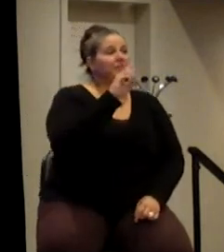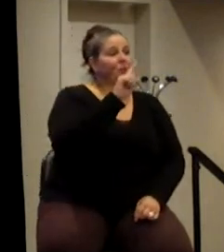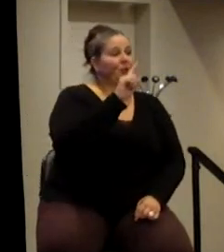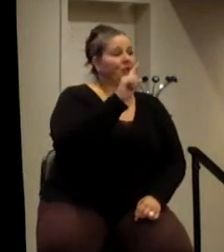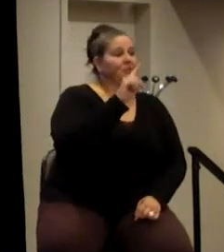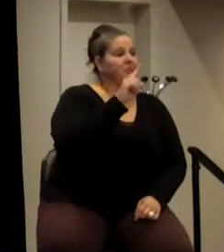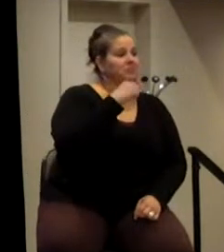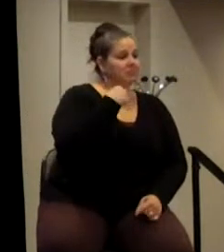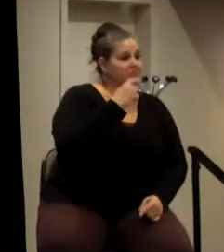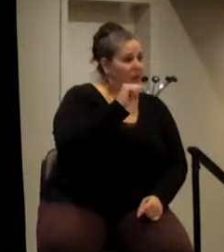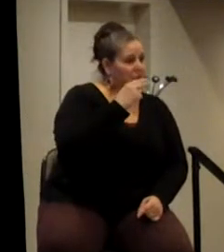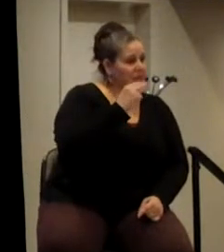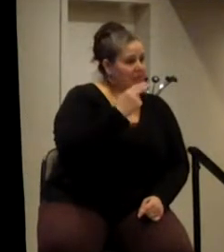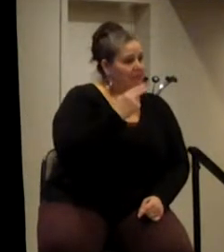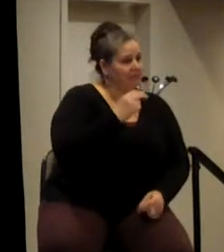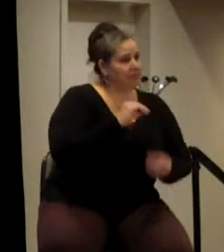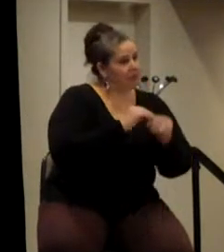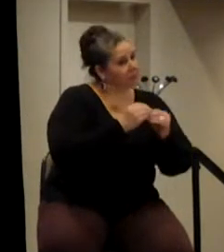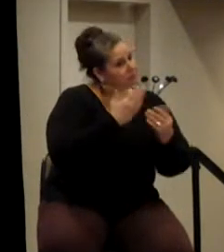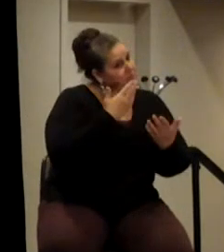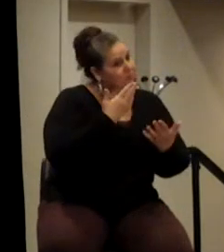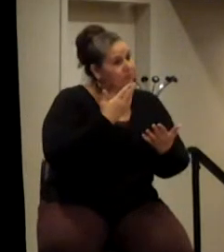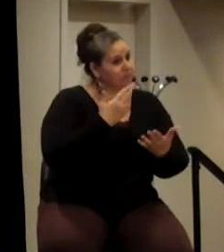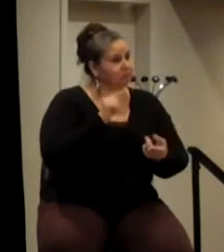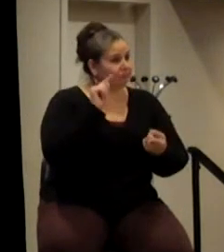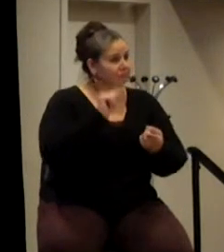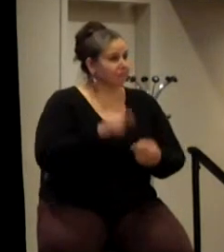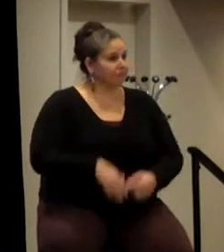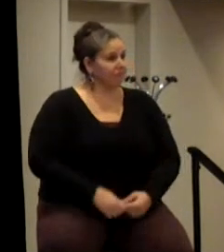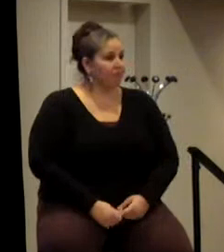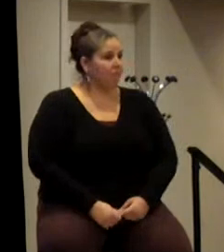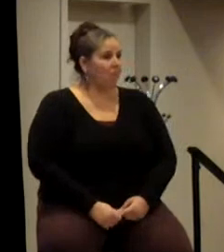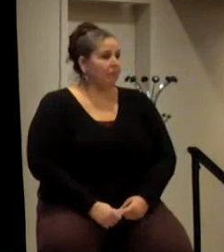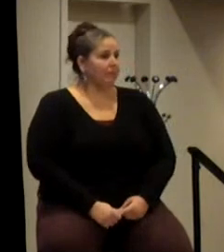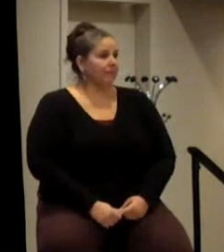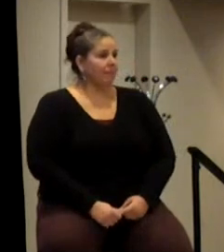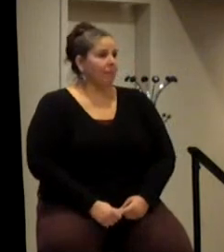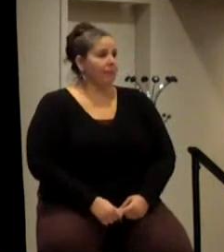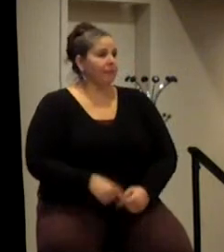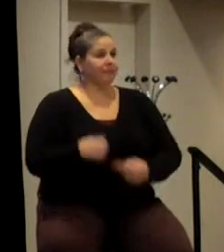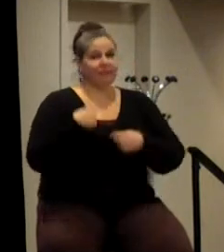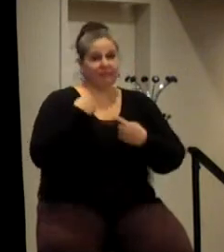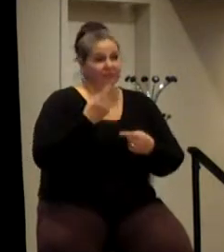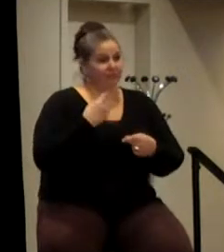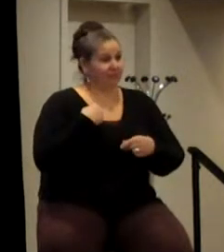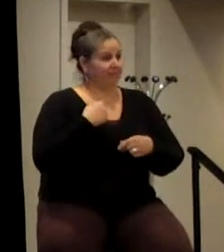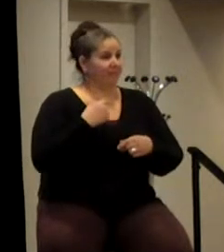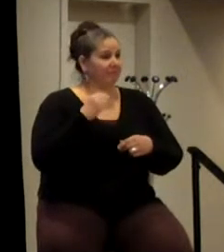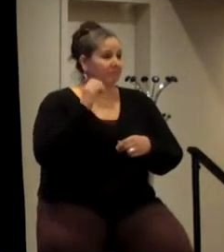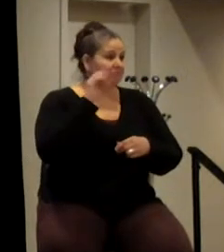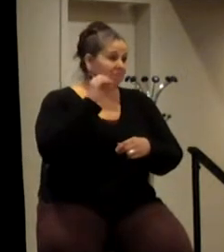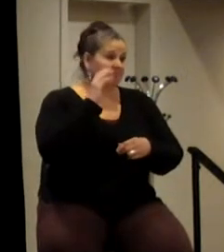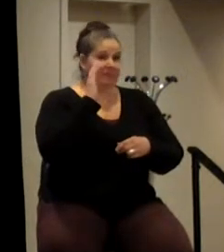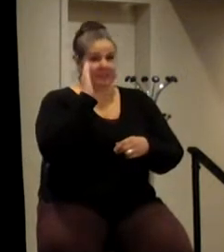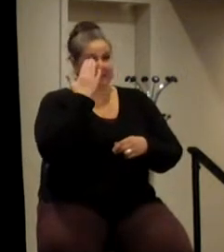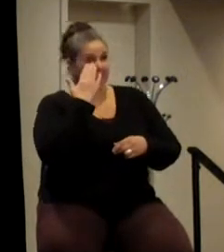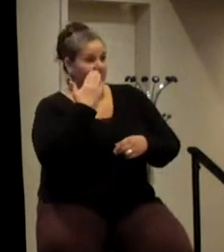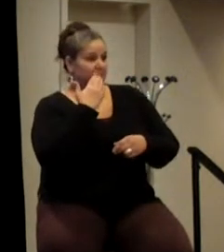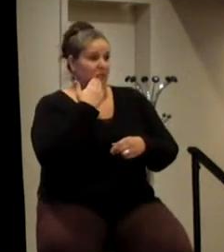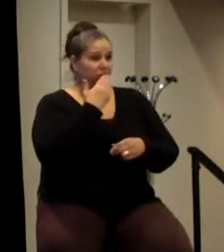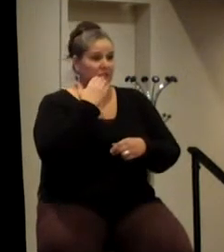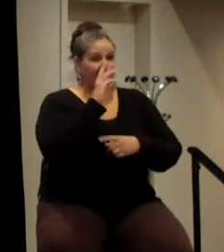my opinion. And we've been doing this a little while, so I think my opinion is pretty good on that. Active